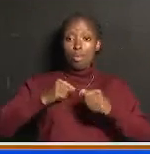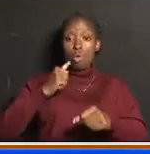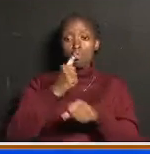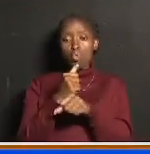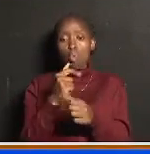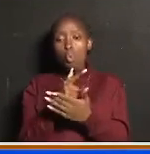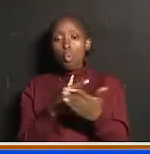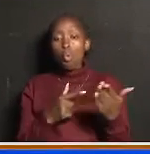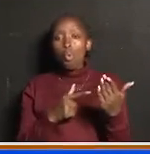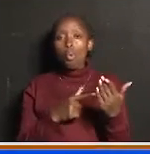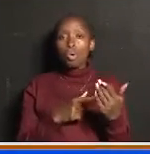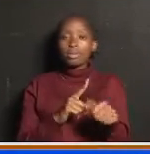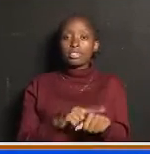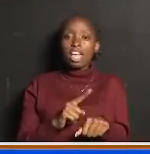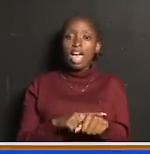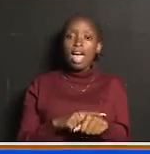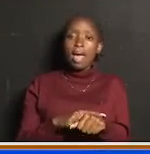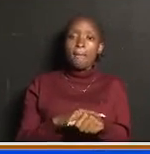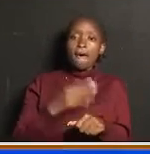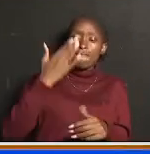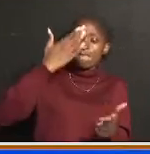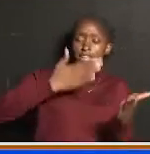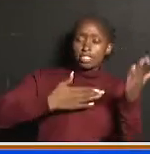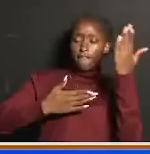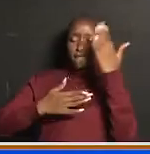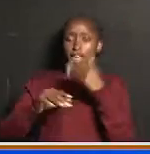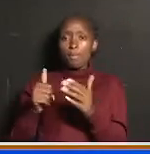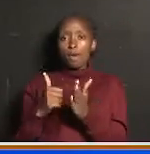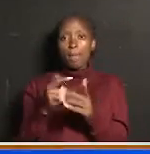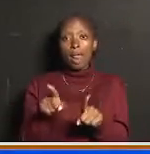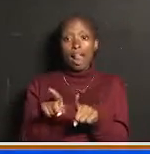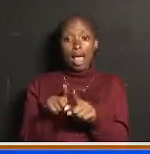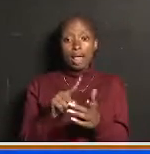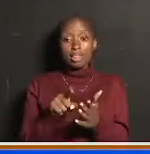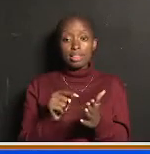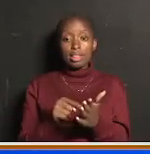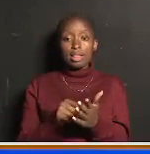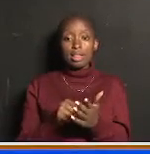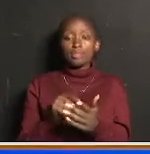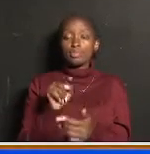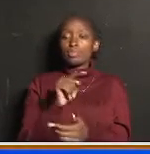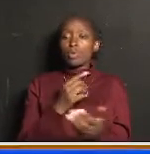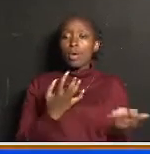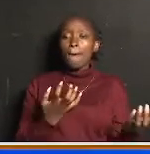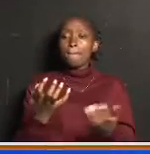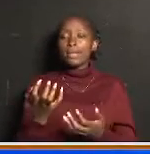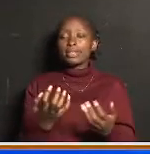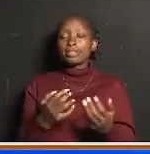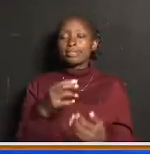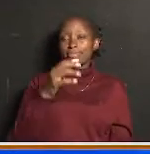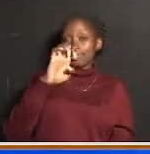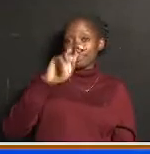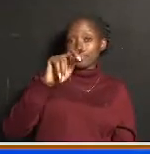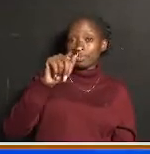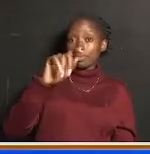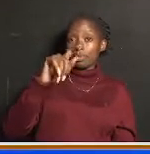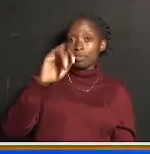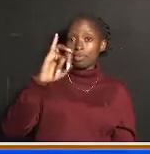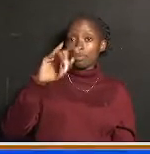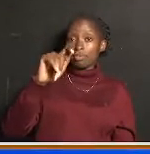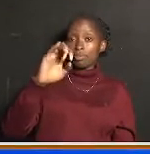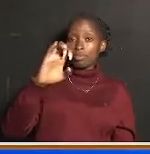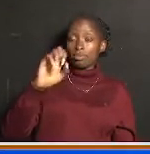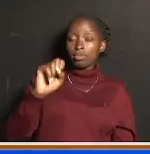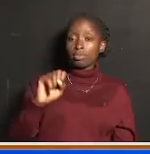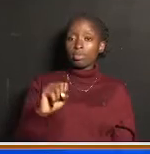with a mushrooming of religious organizations that were actually business entities? Madam Speaker, the